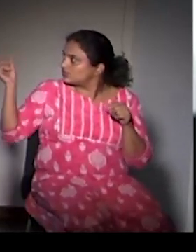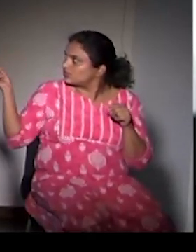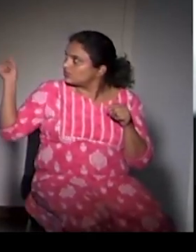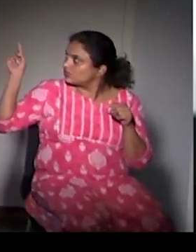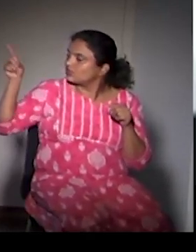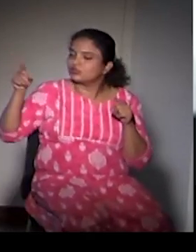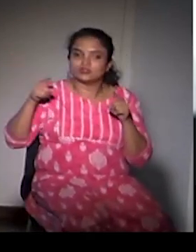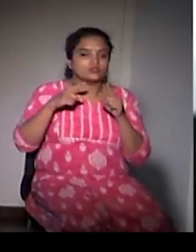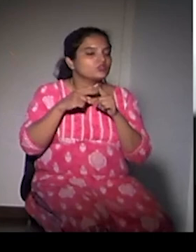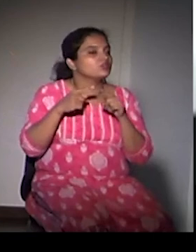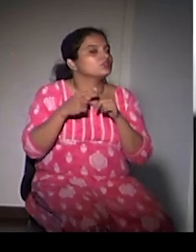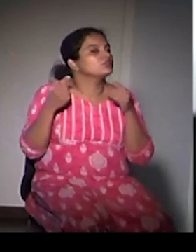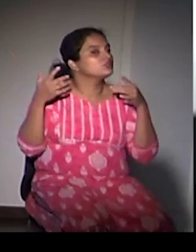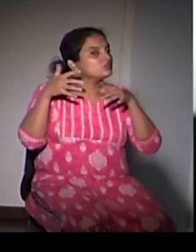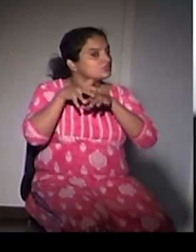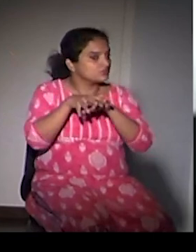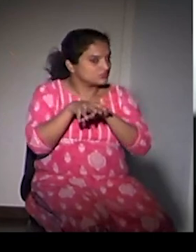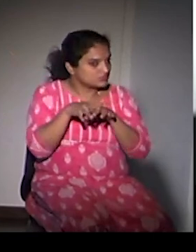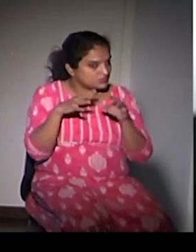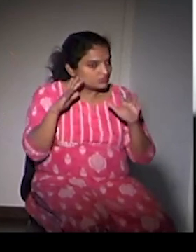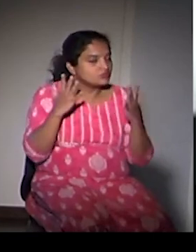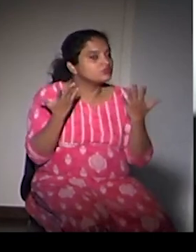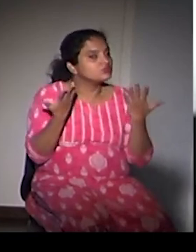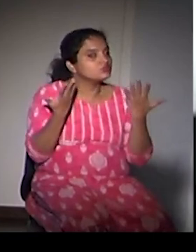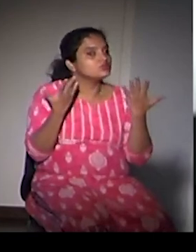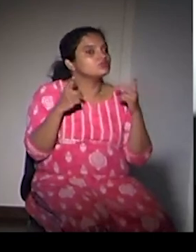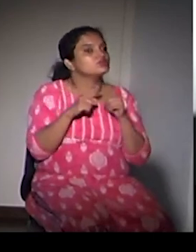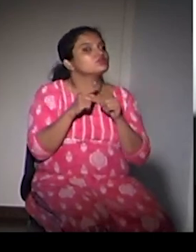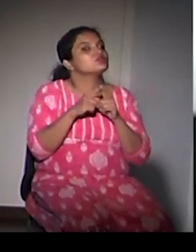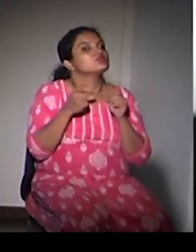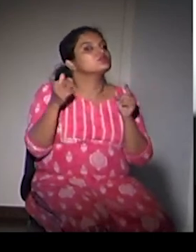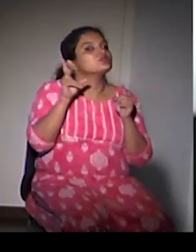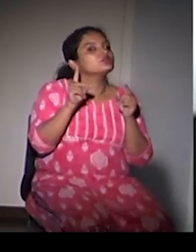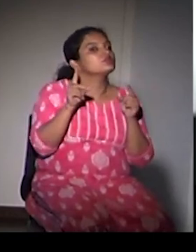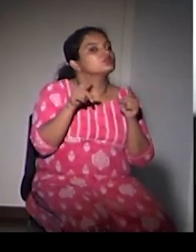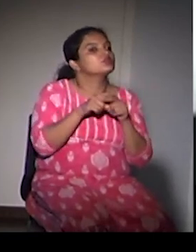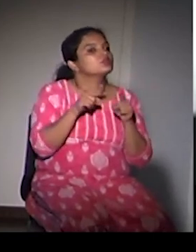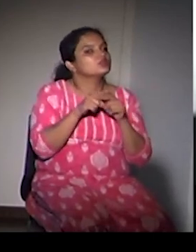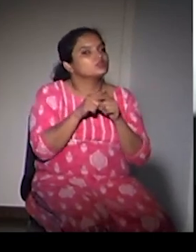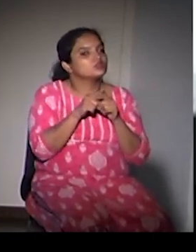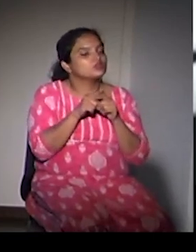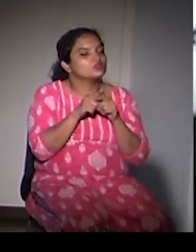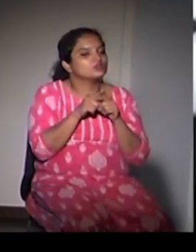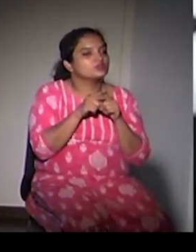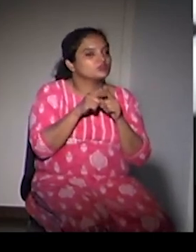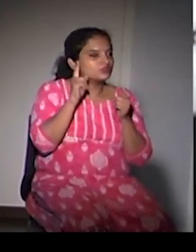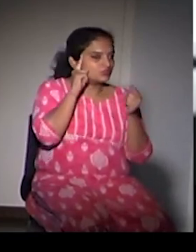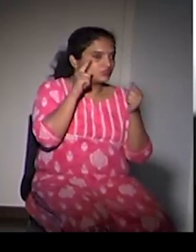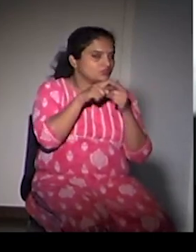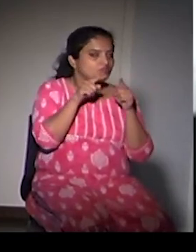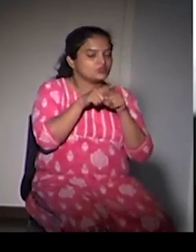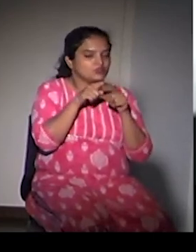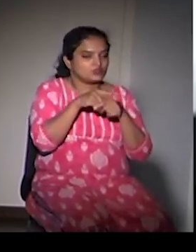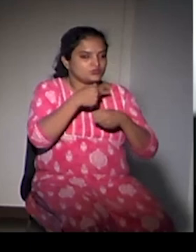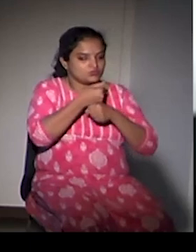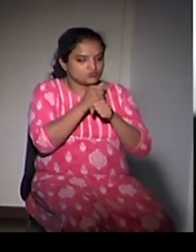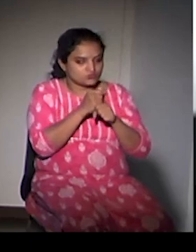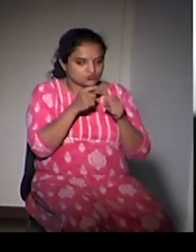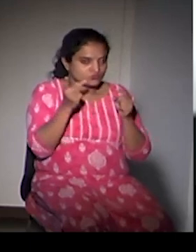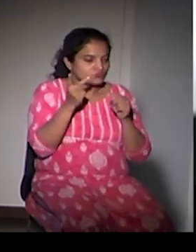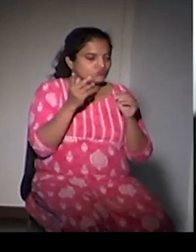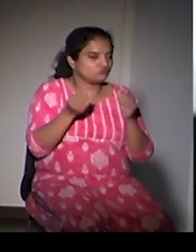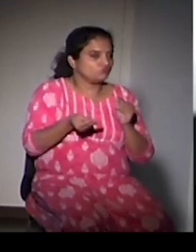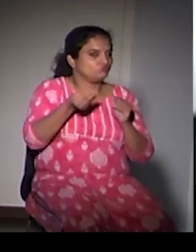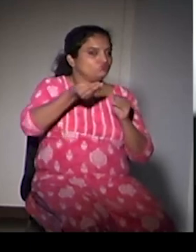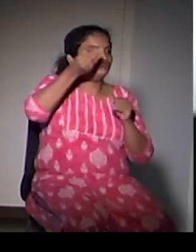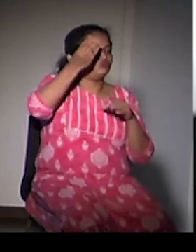people gathering. And so again, there's a practical sense to protecting the walls from too much wear